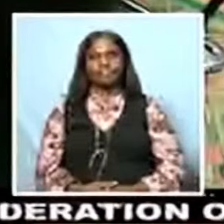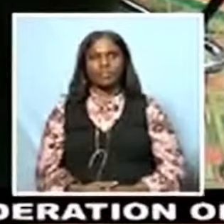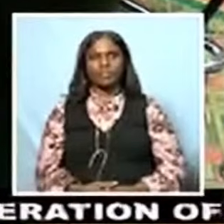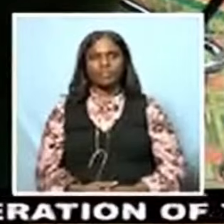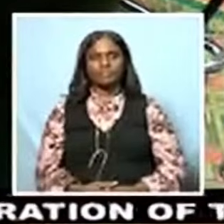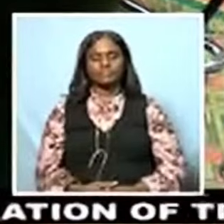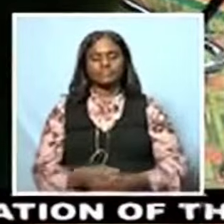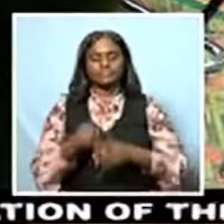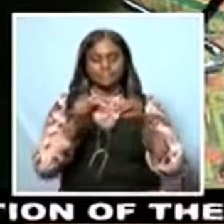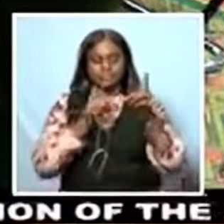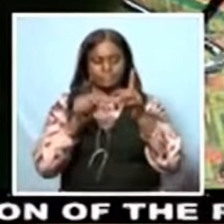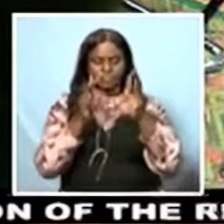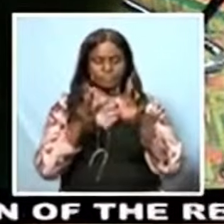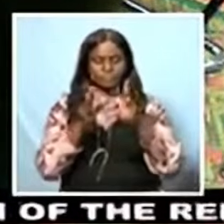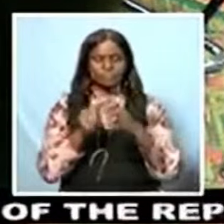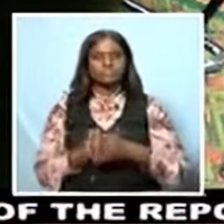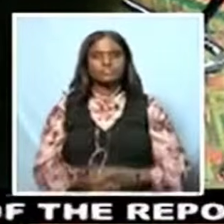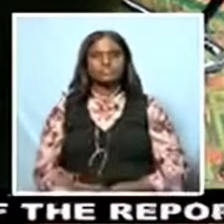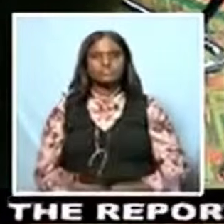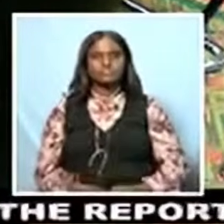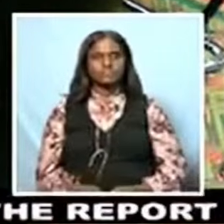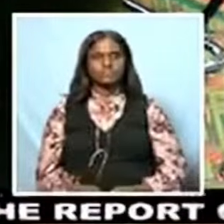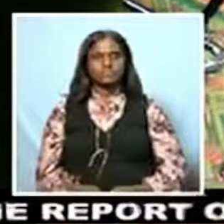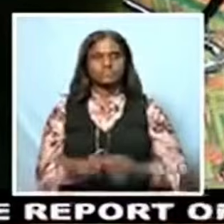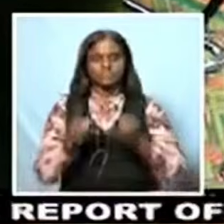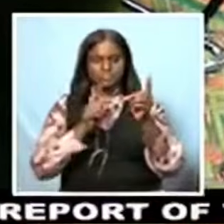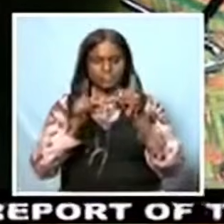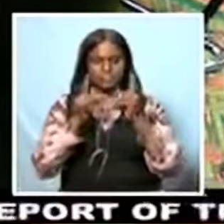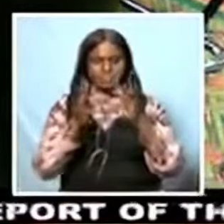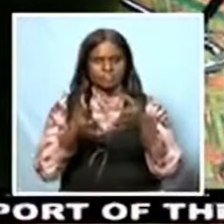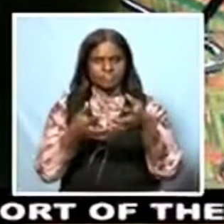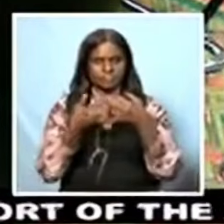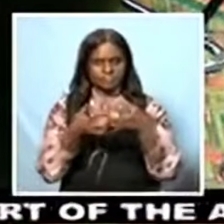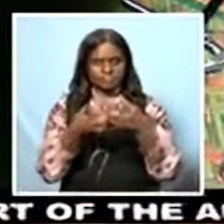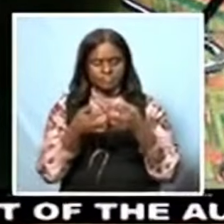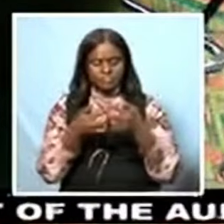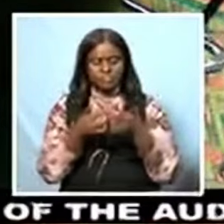Okay, let us just conclude. Director Engineering,